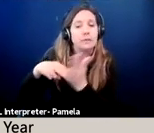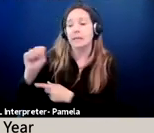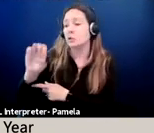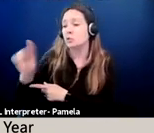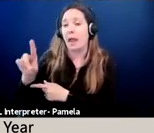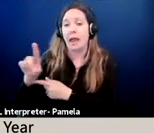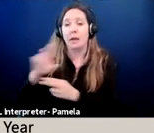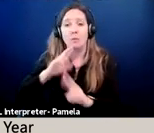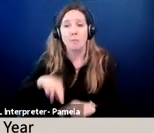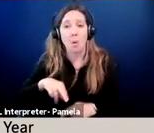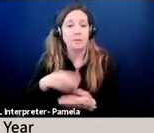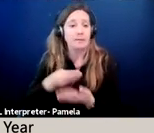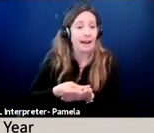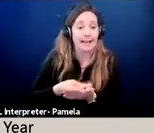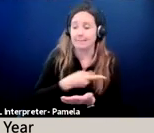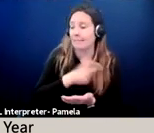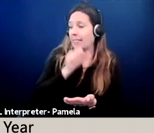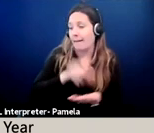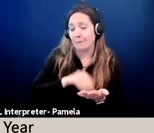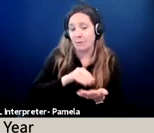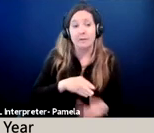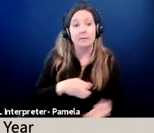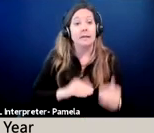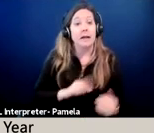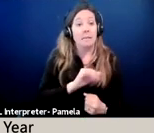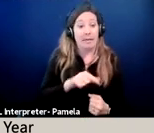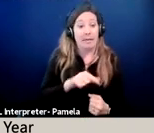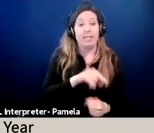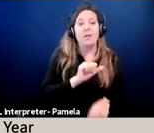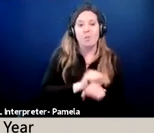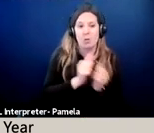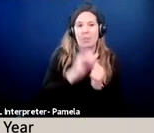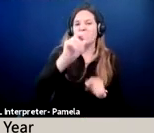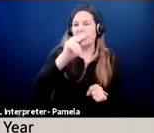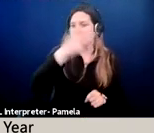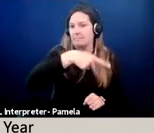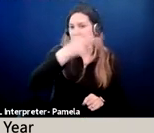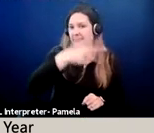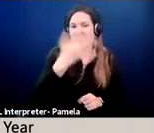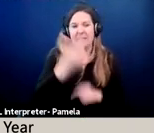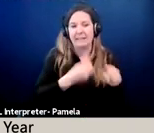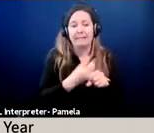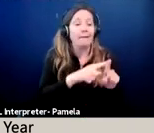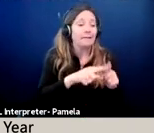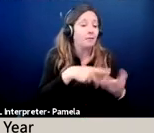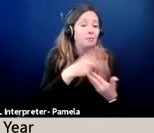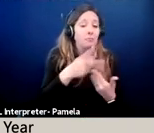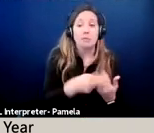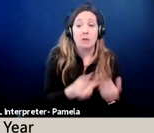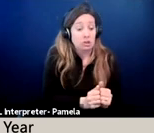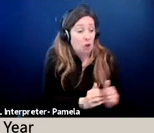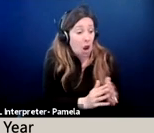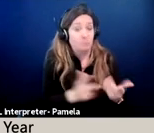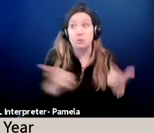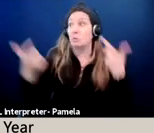about new technology. And then Bill's been a CFO, worked with Jason for over 15 years on various different projects, from startups to large